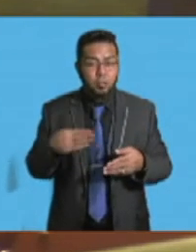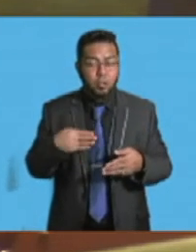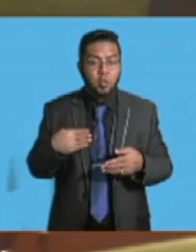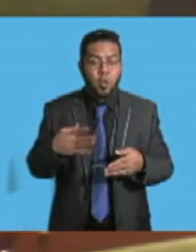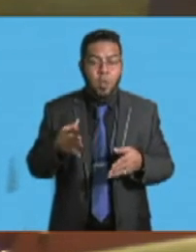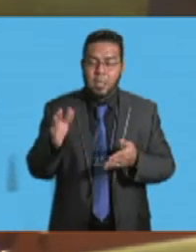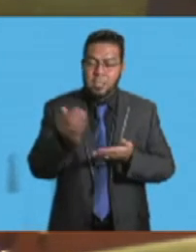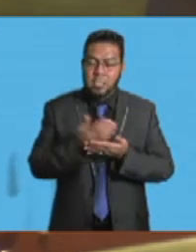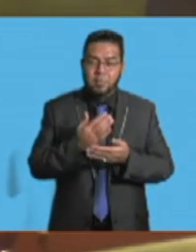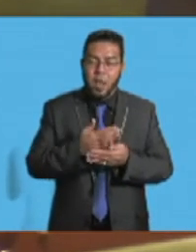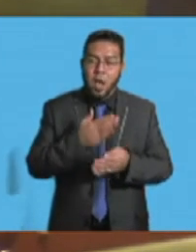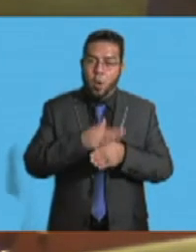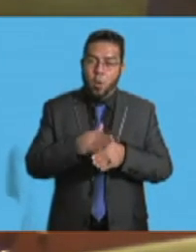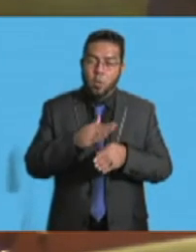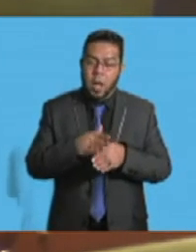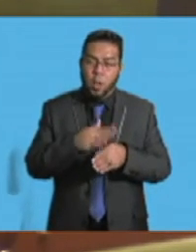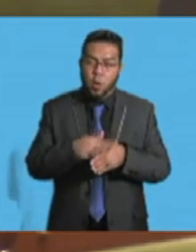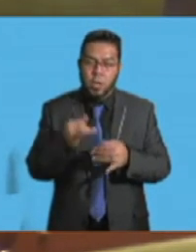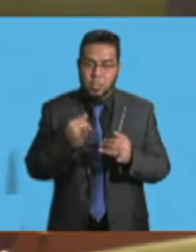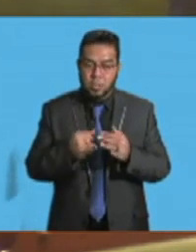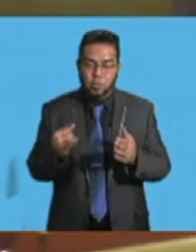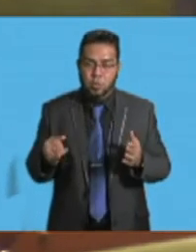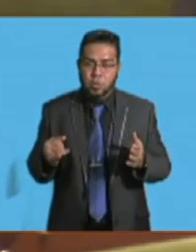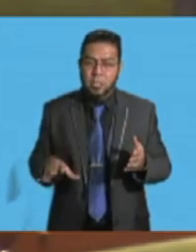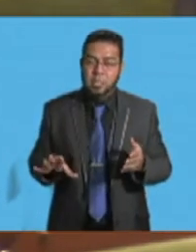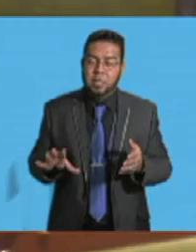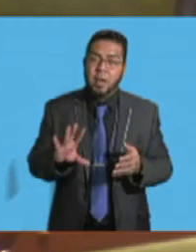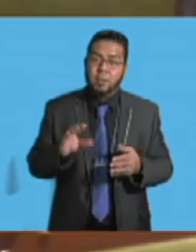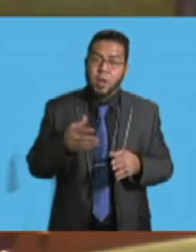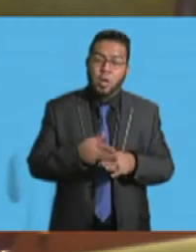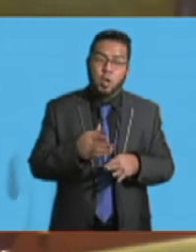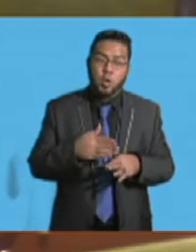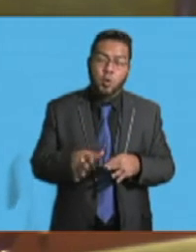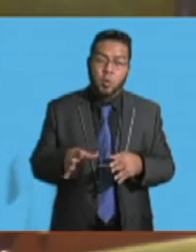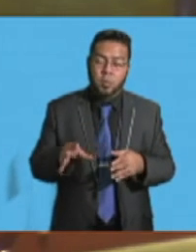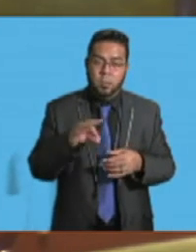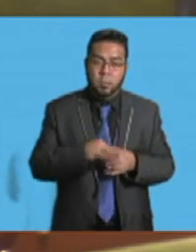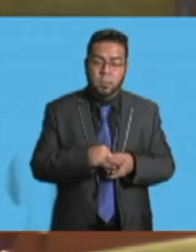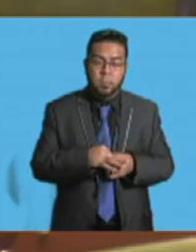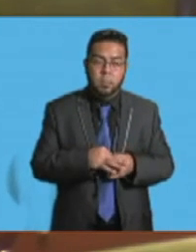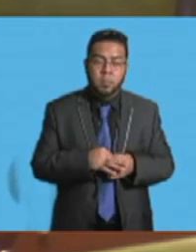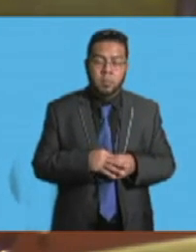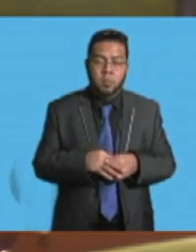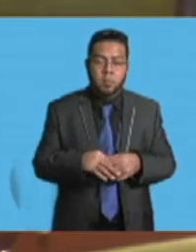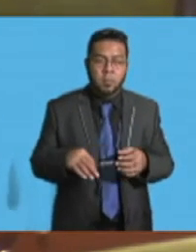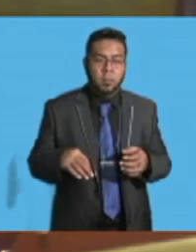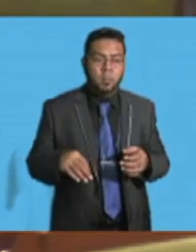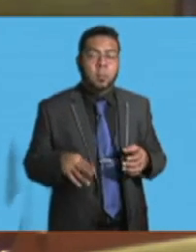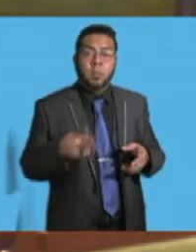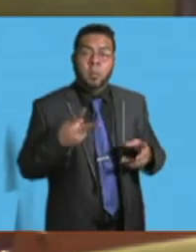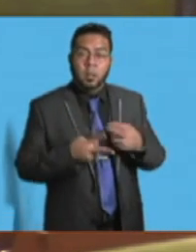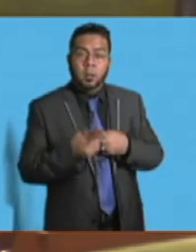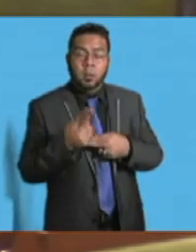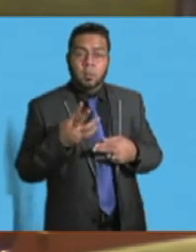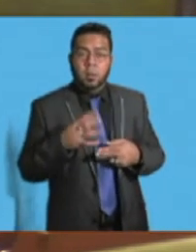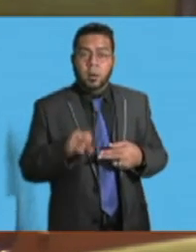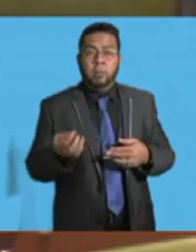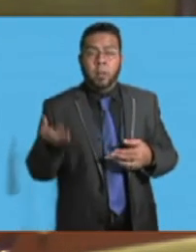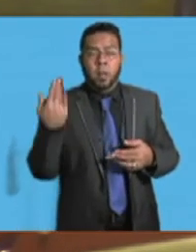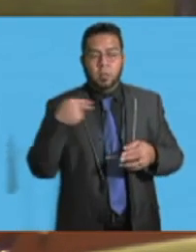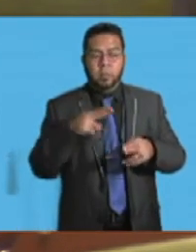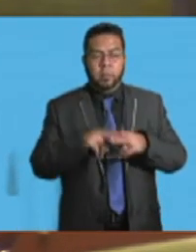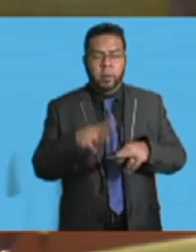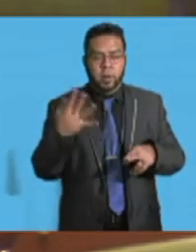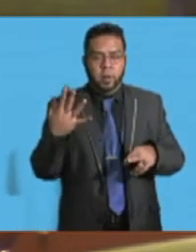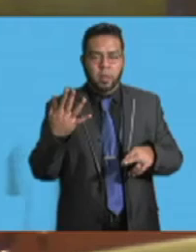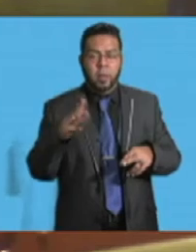tallow industry. More than 170 farmers received the new variety at Cornivia Research Station during the launch last Friday. The